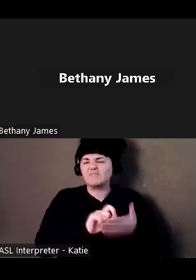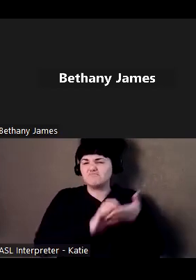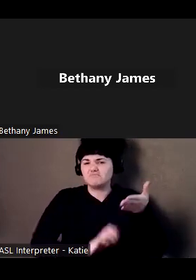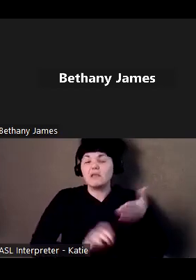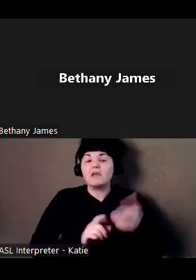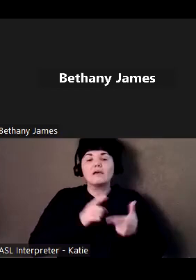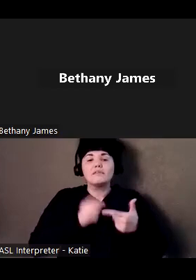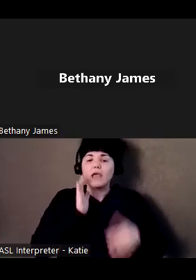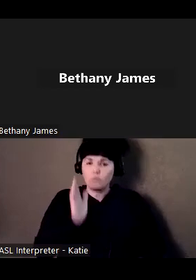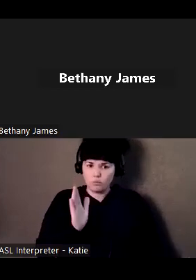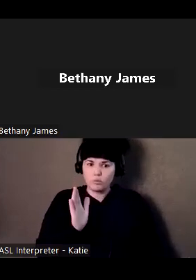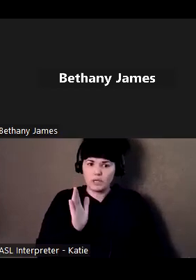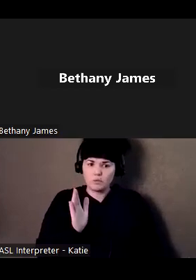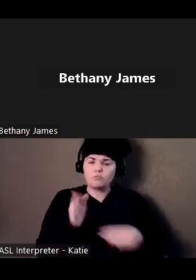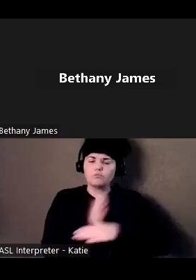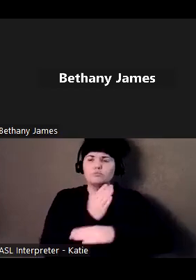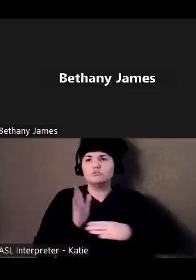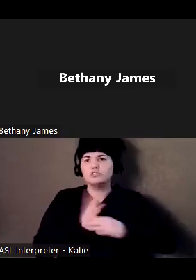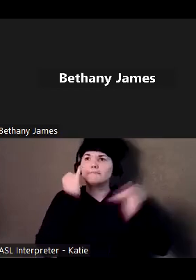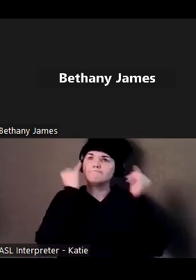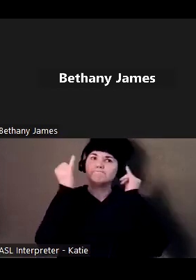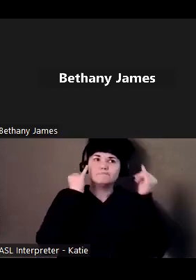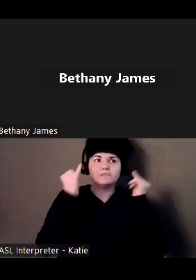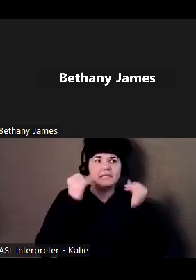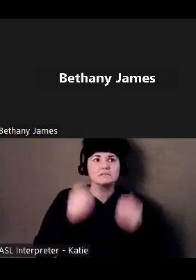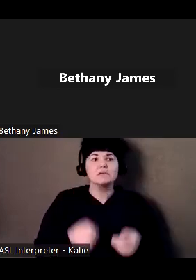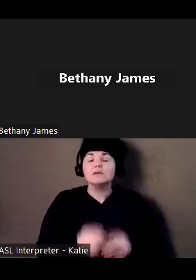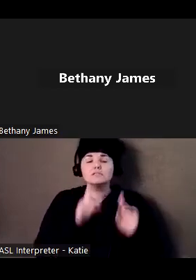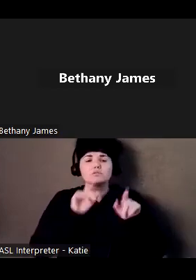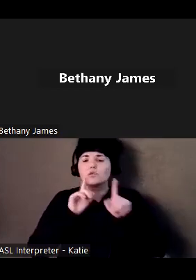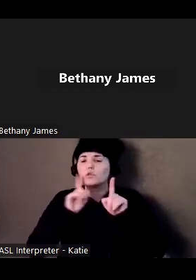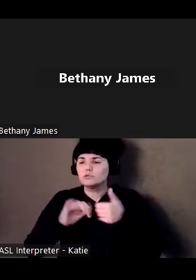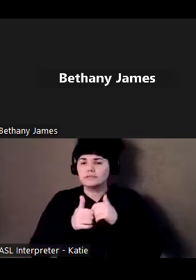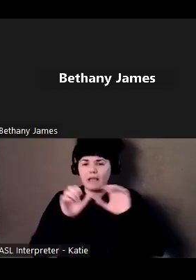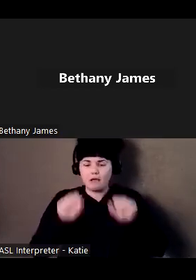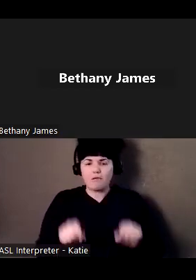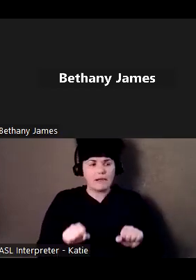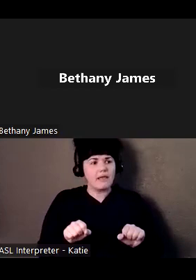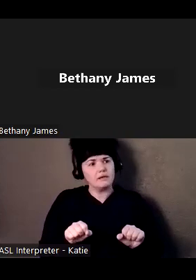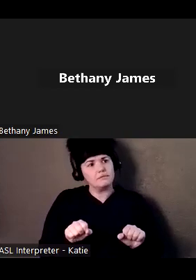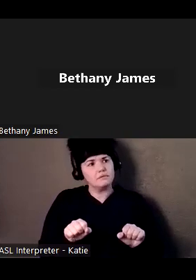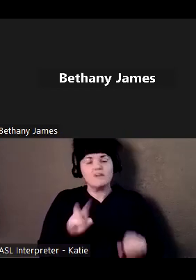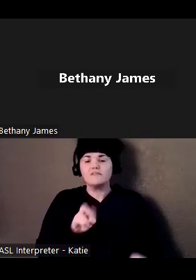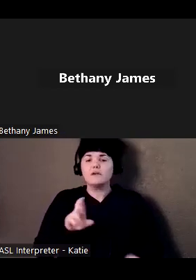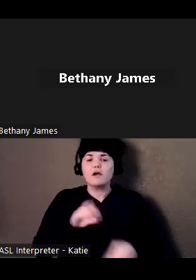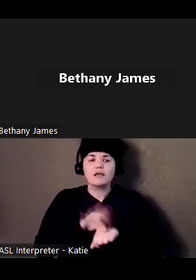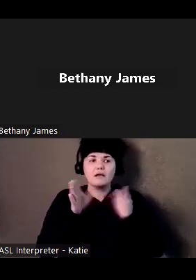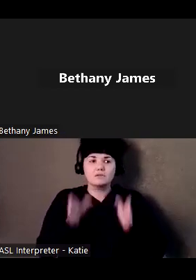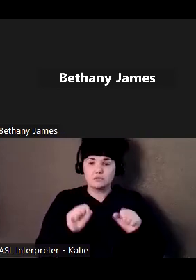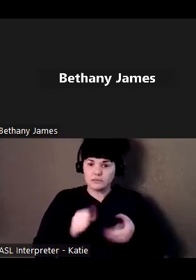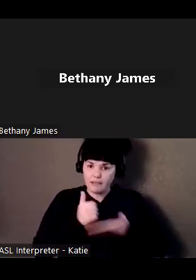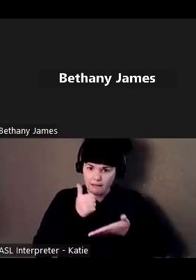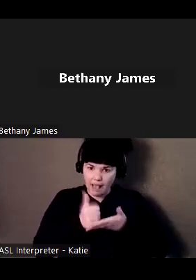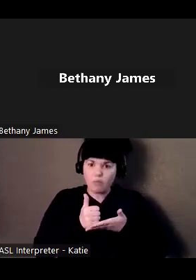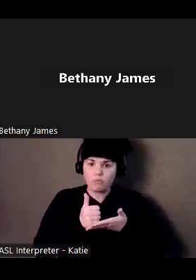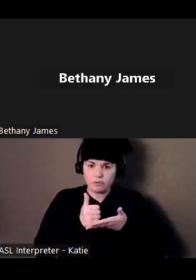some suggested solutions, some ways that vocational rehabilitation counselors may be able to be helpful